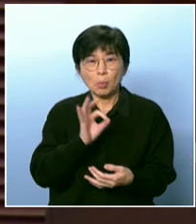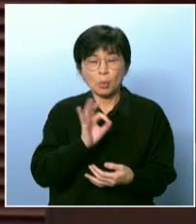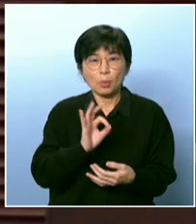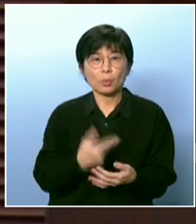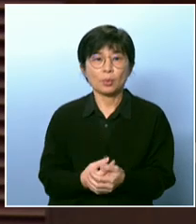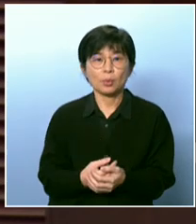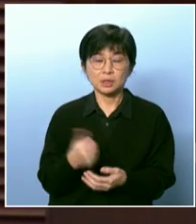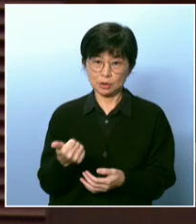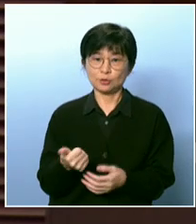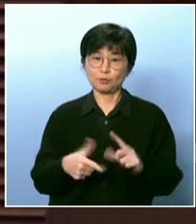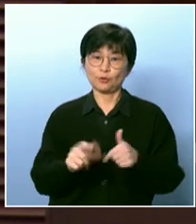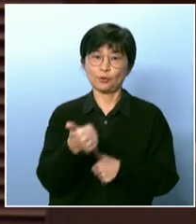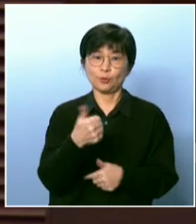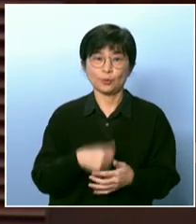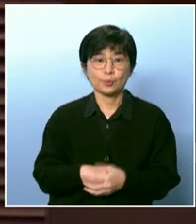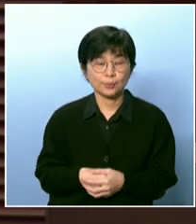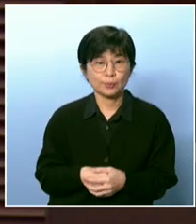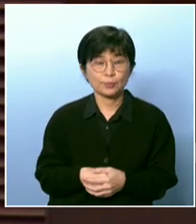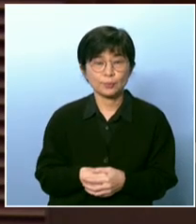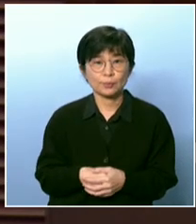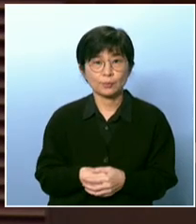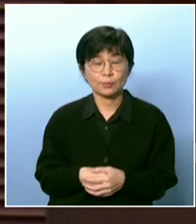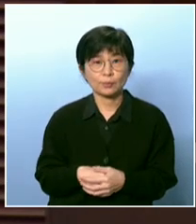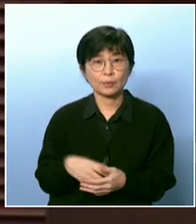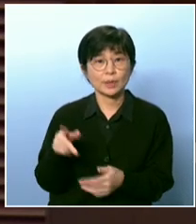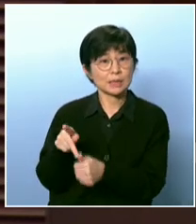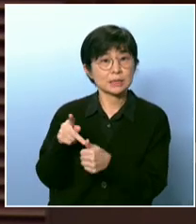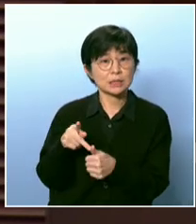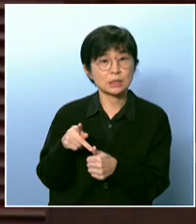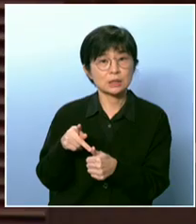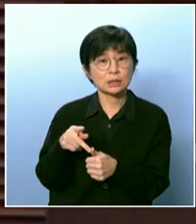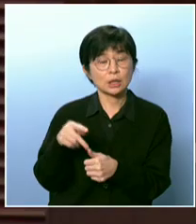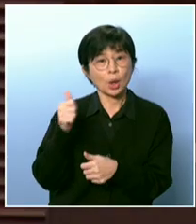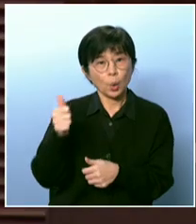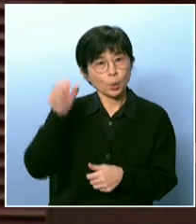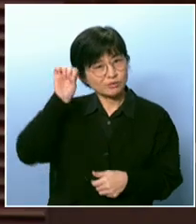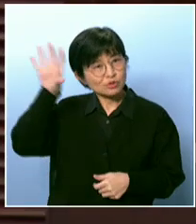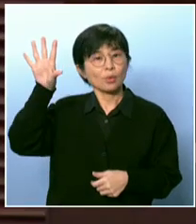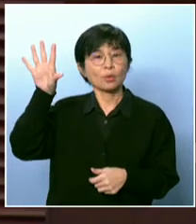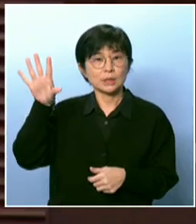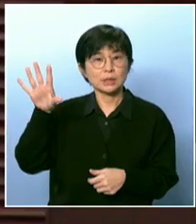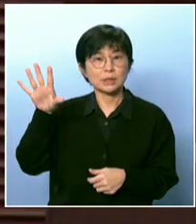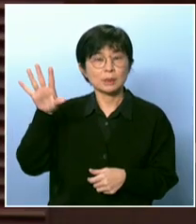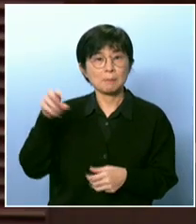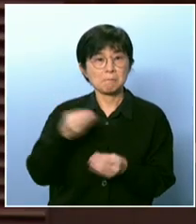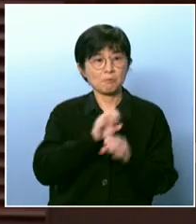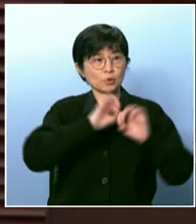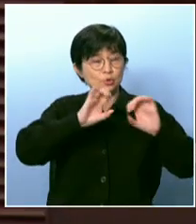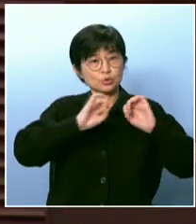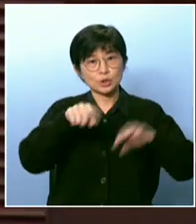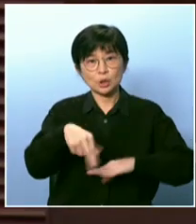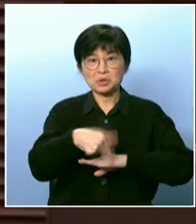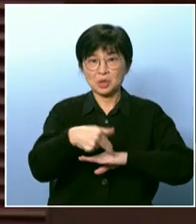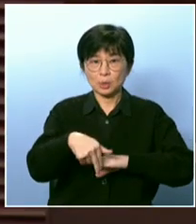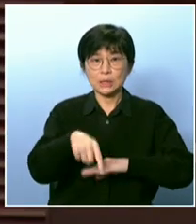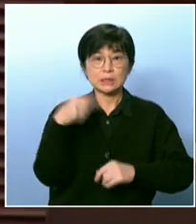those who the TV station has interviewed in the past. But I think that is a good idea